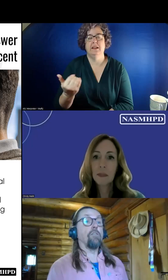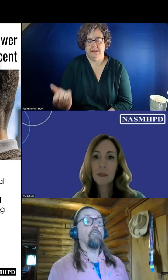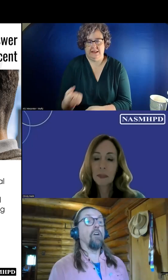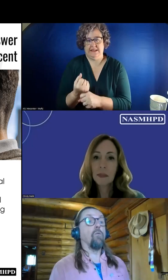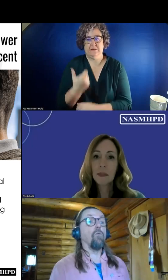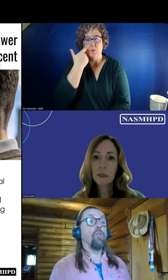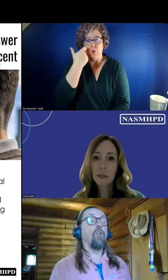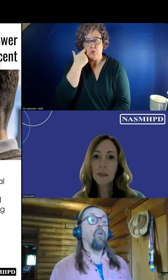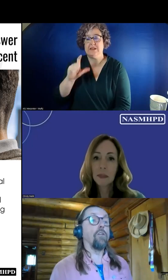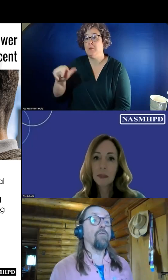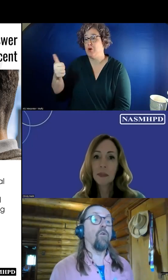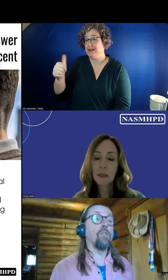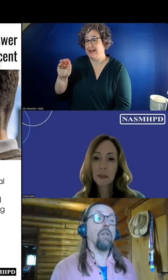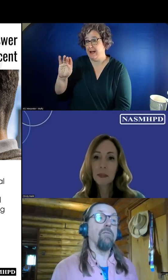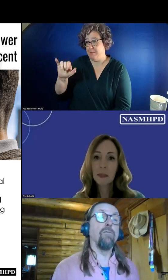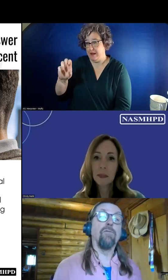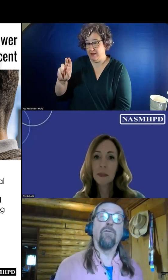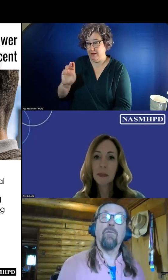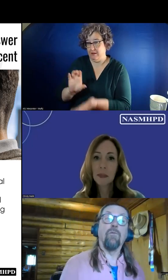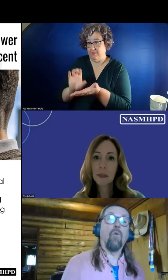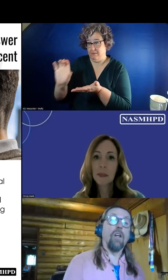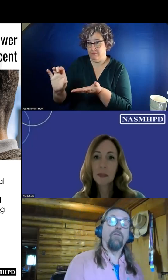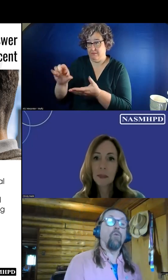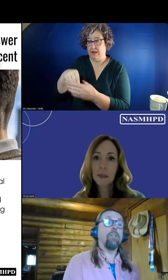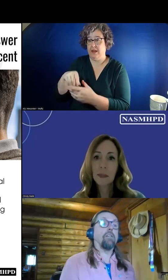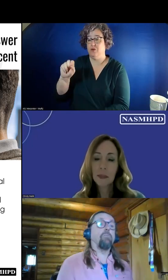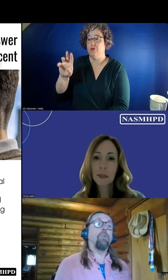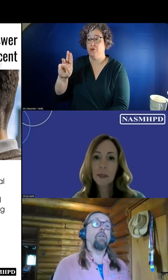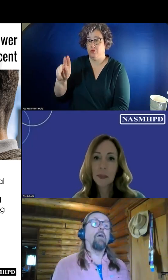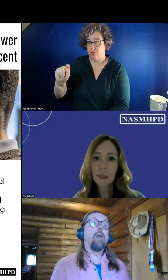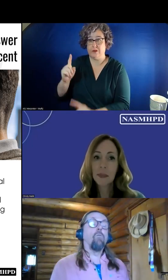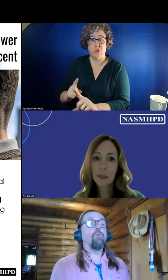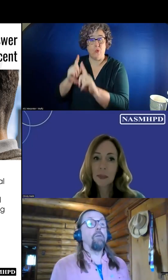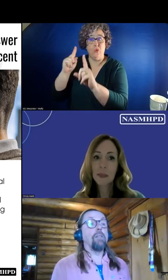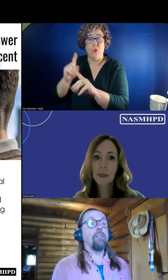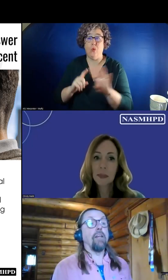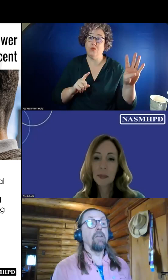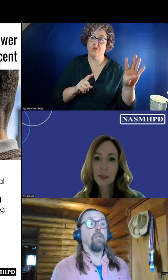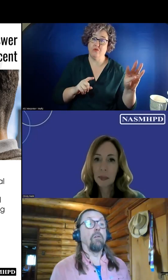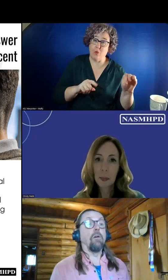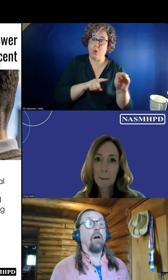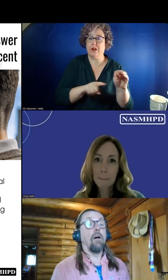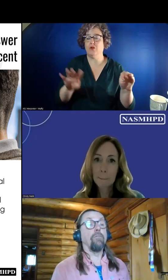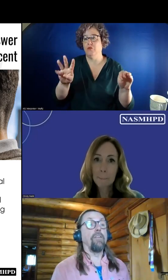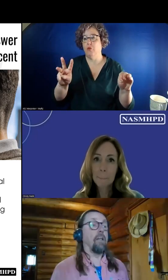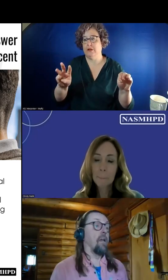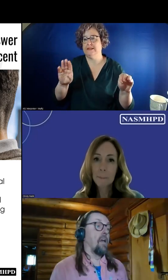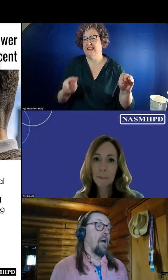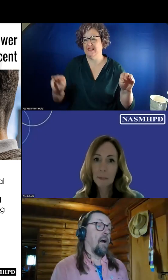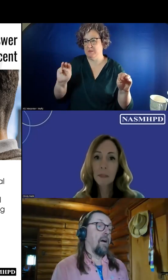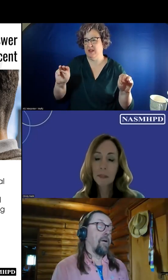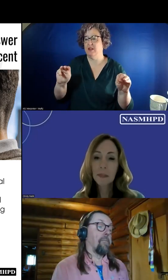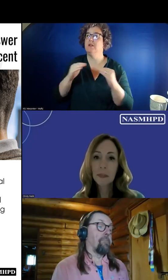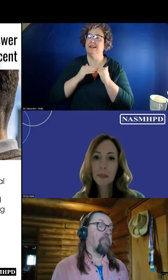the trust. So the goal is for it to be 40 to 46 million, which would then be sustainable funding.